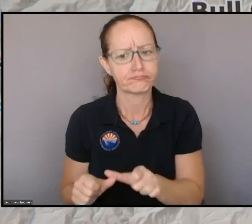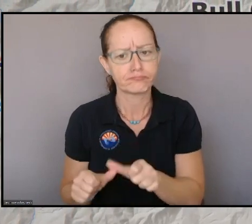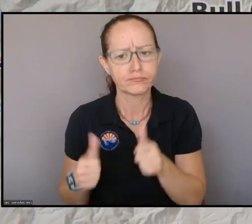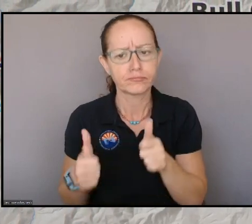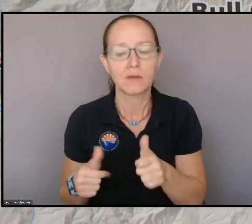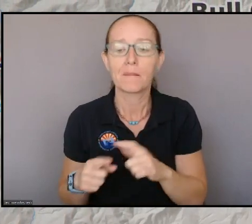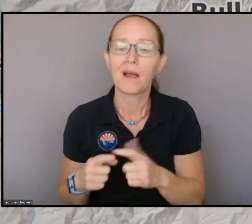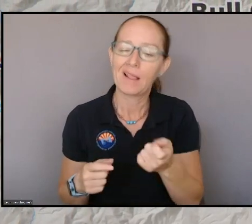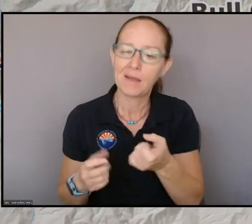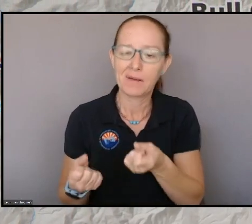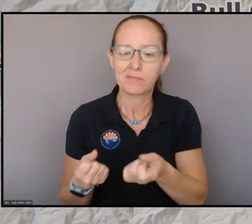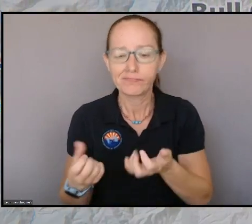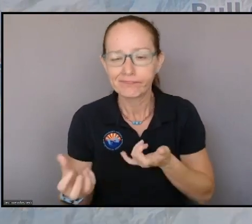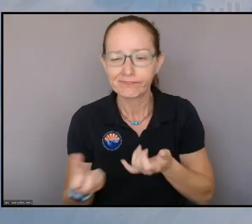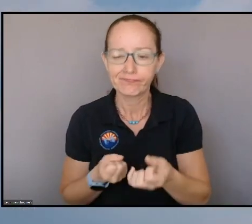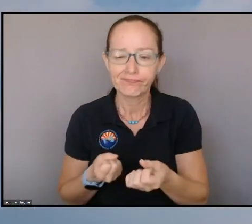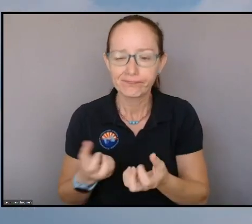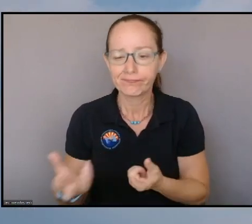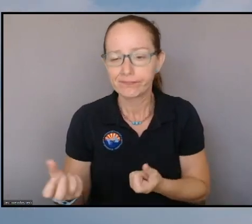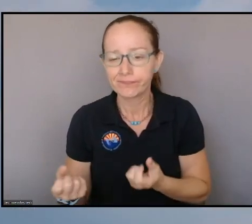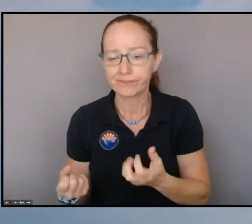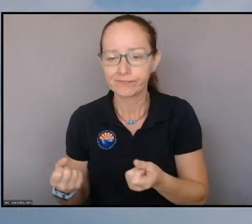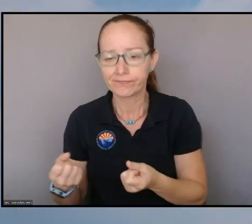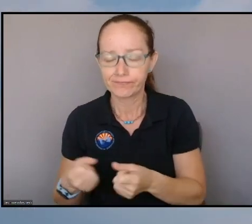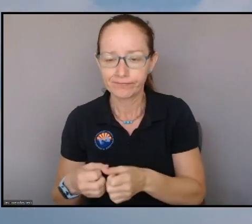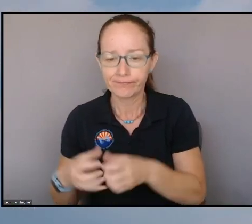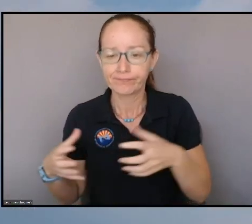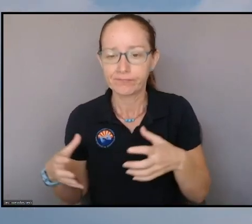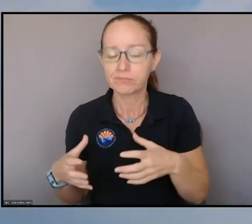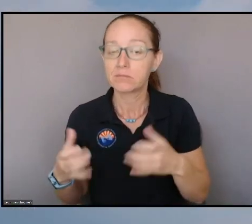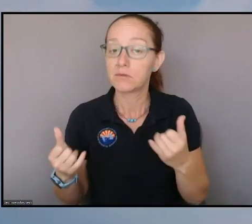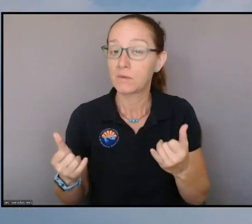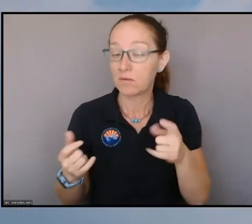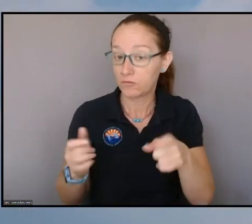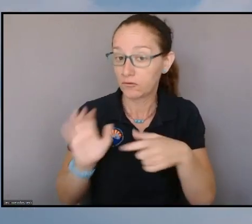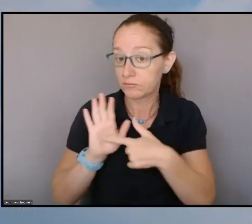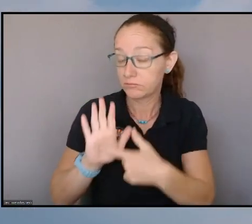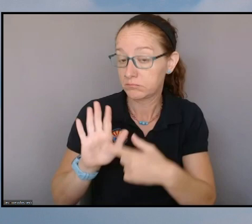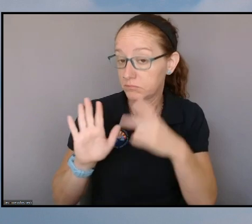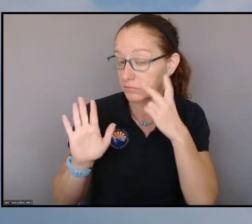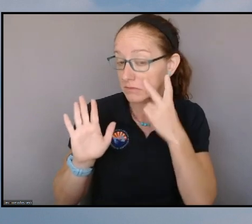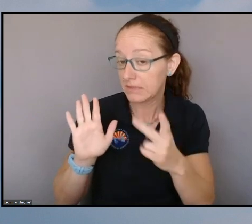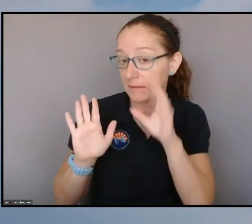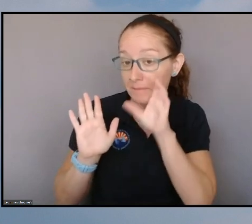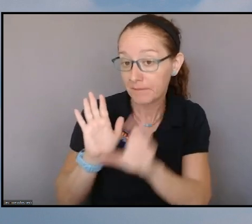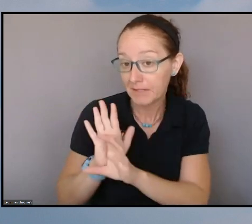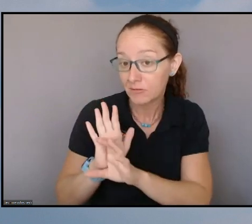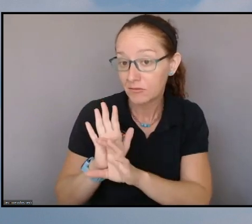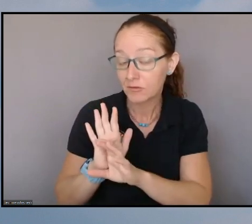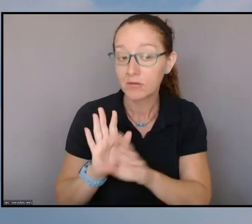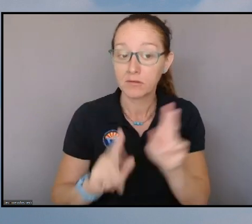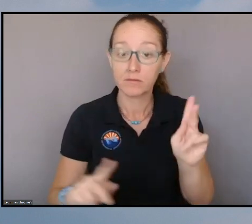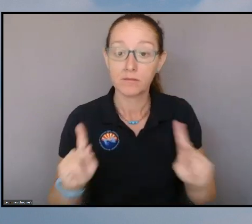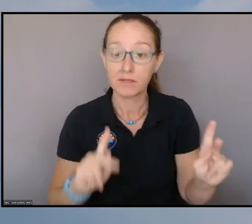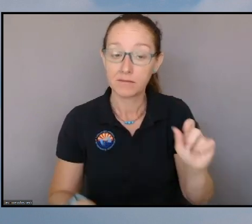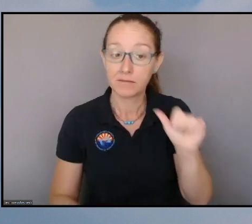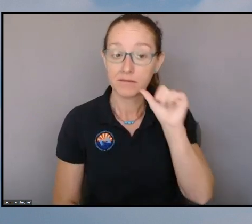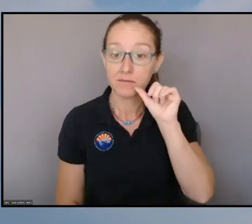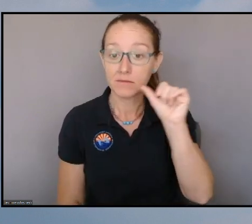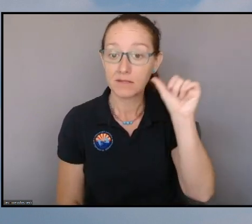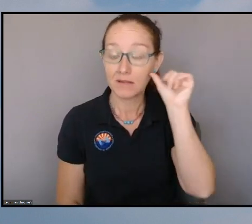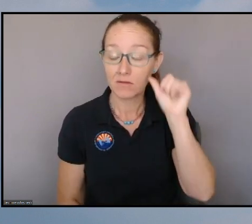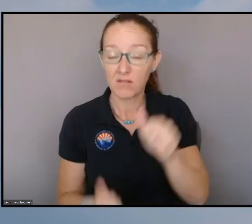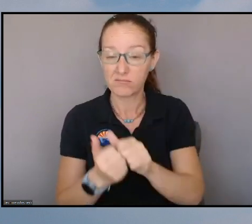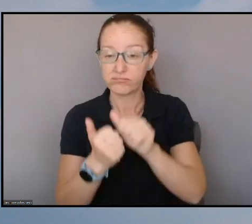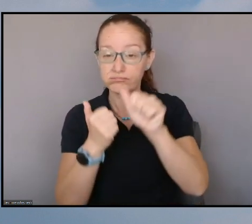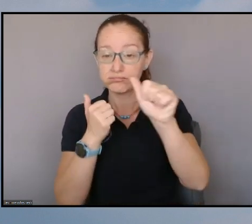bit, and I believe that they'll put up a picture here. Folks probably from quite a distance away were